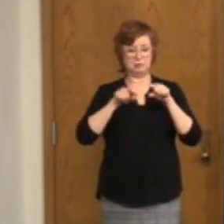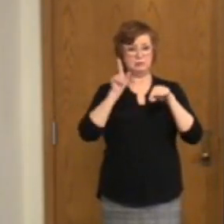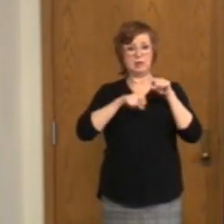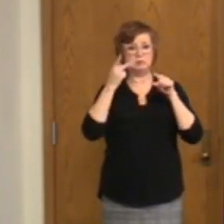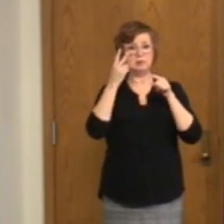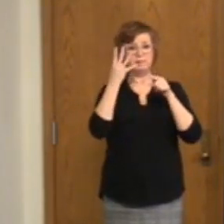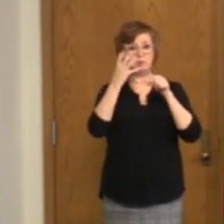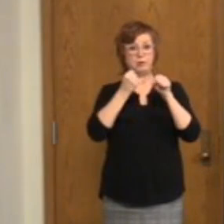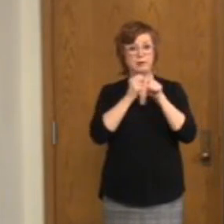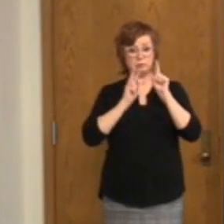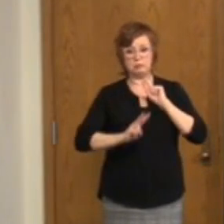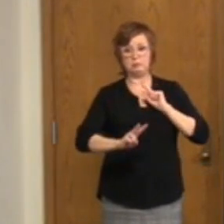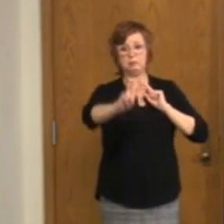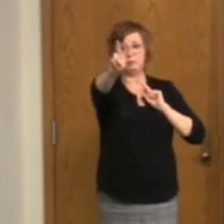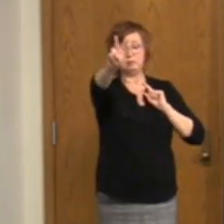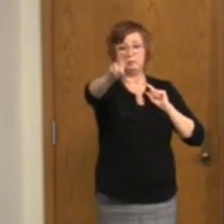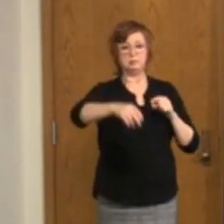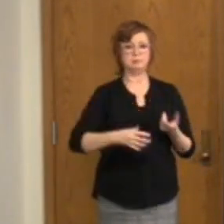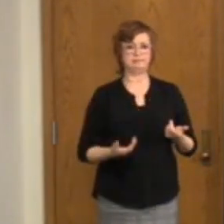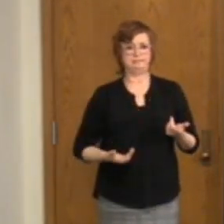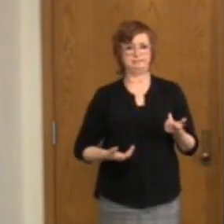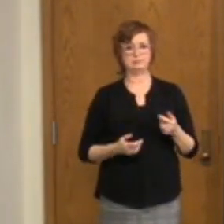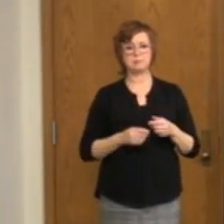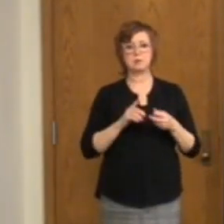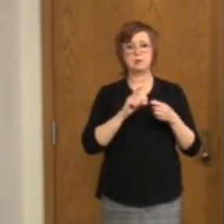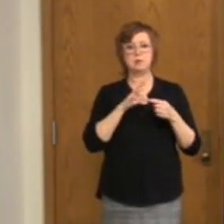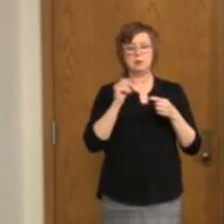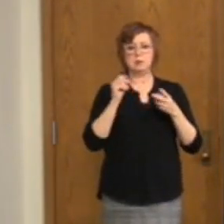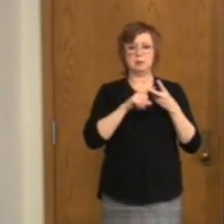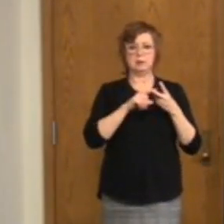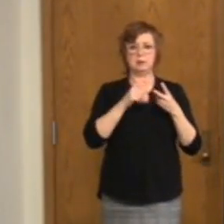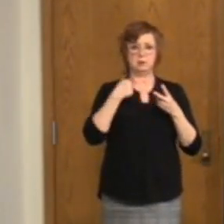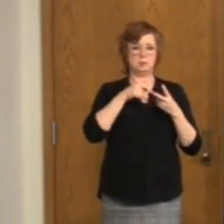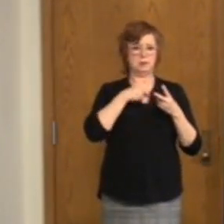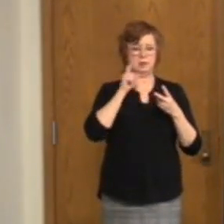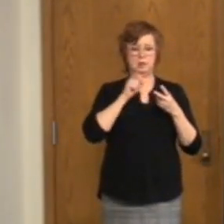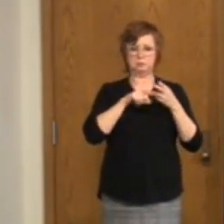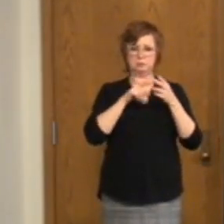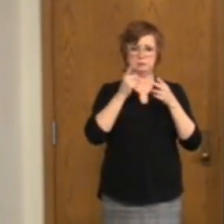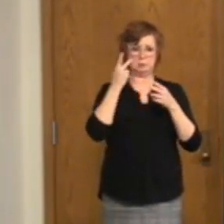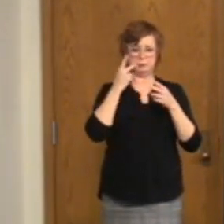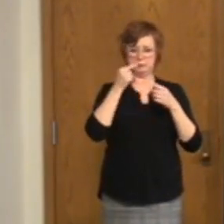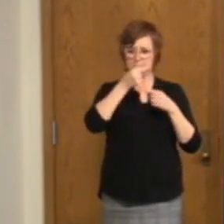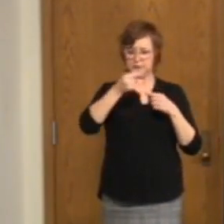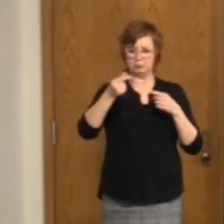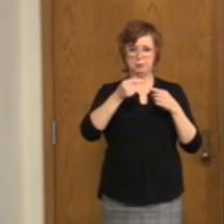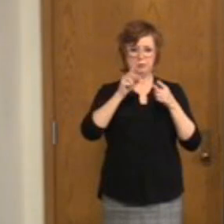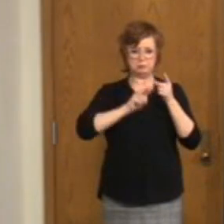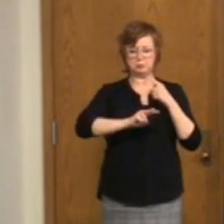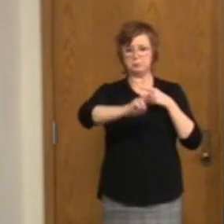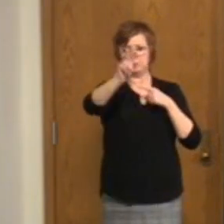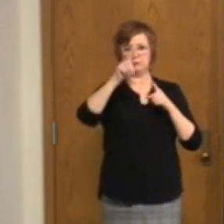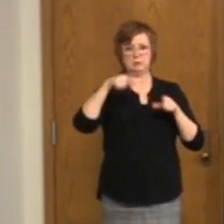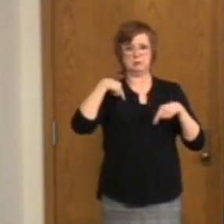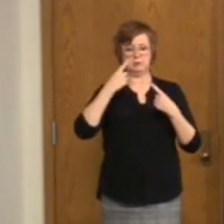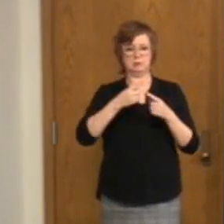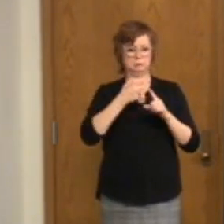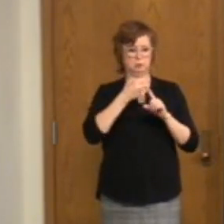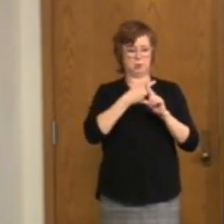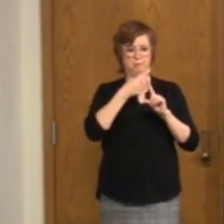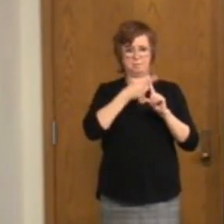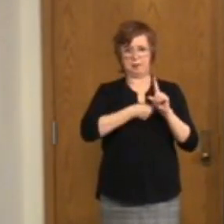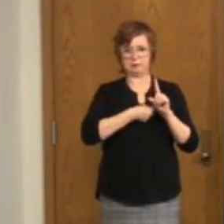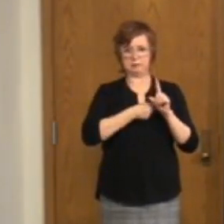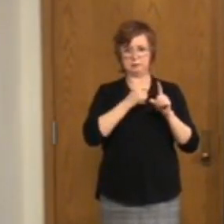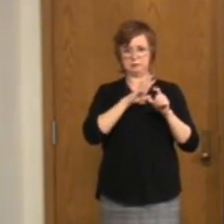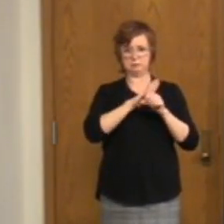general community's revenues going to recover post this what will be the last 12 months